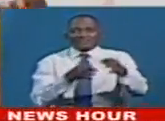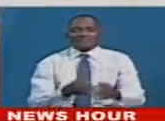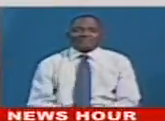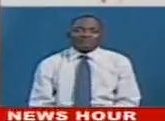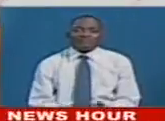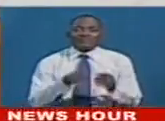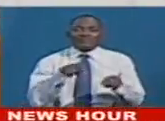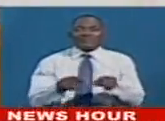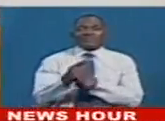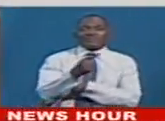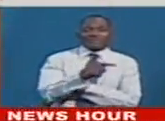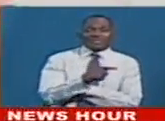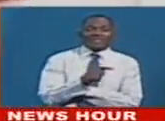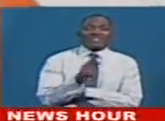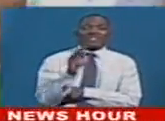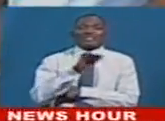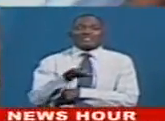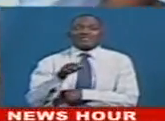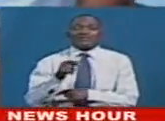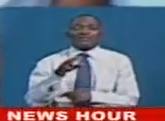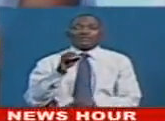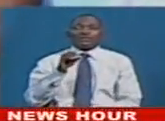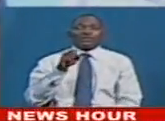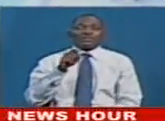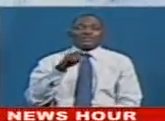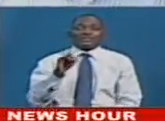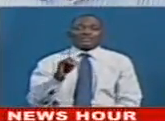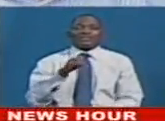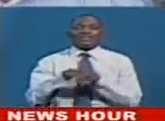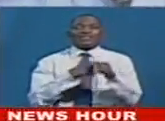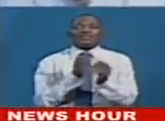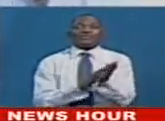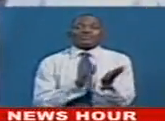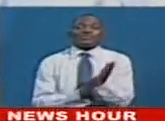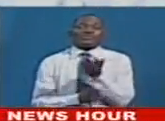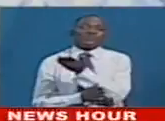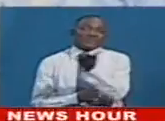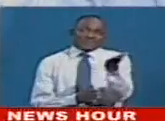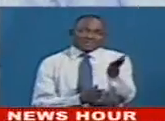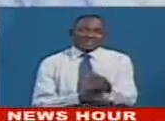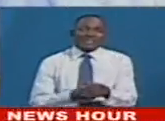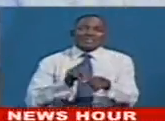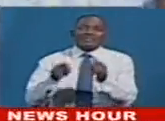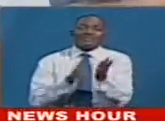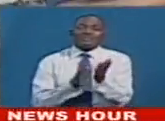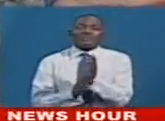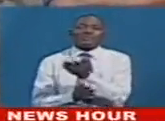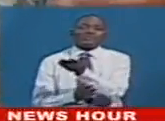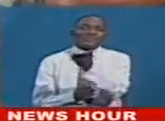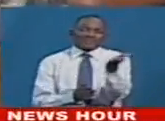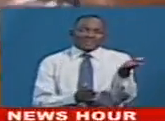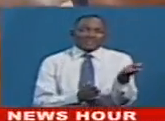At today's ceremony, pupils from the Osagyefo Leadership International School, Fountain of Youth International School,